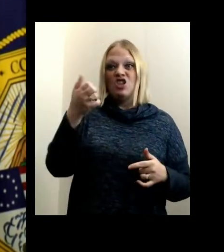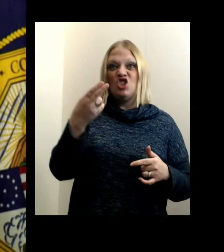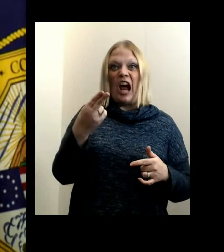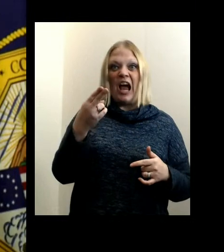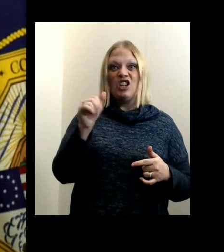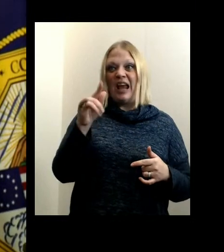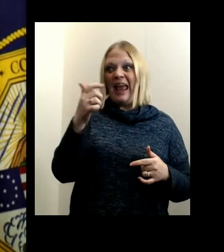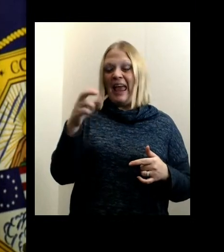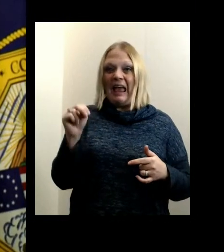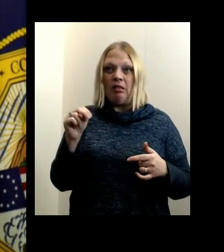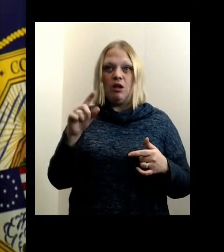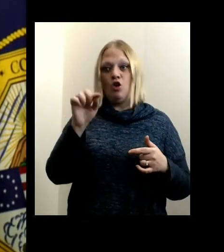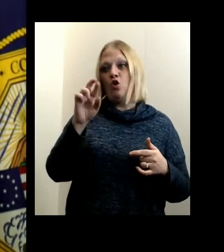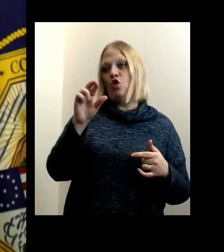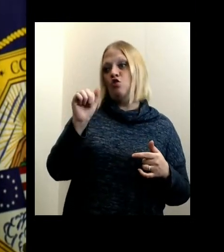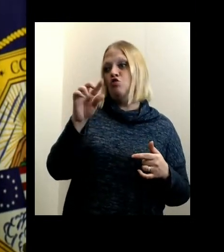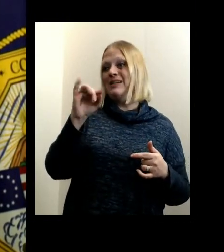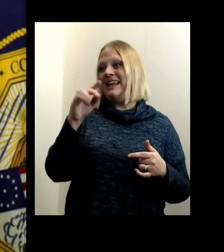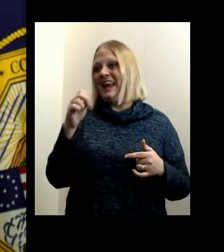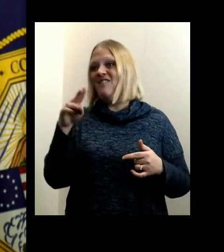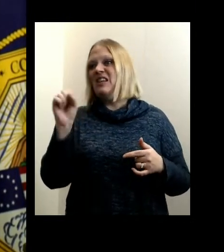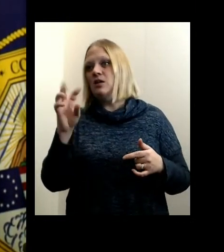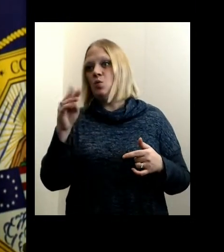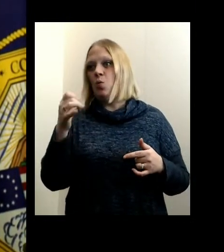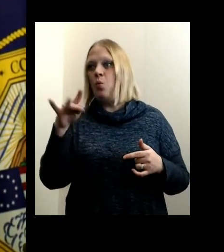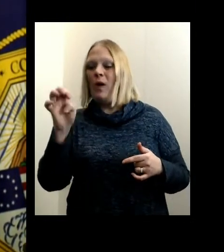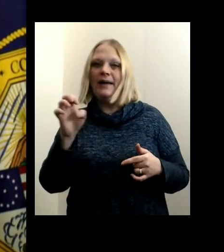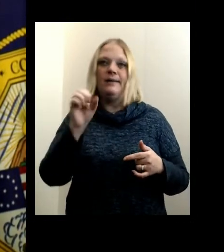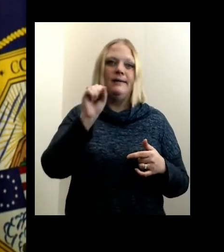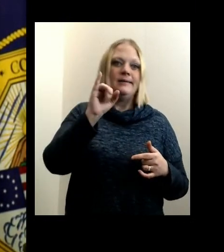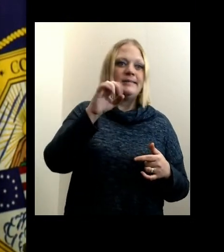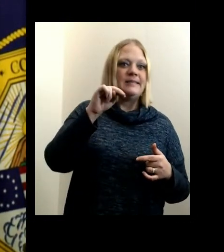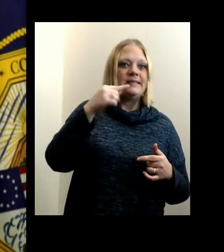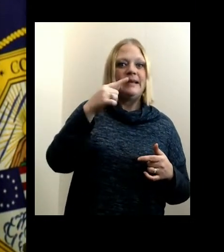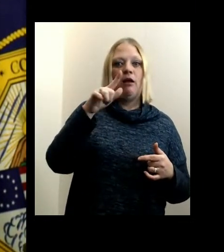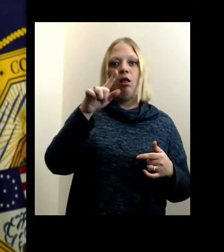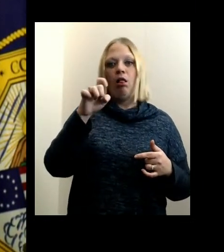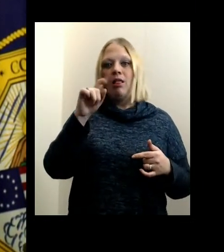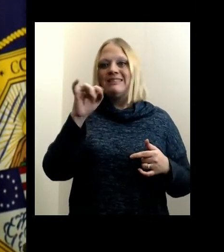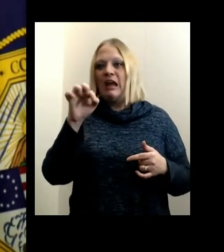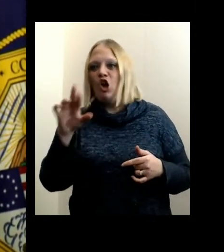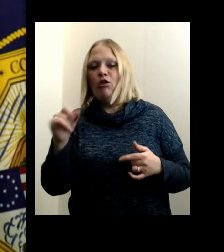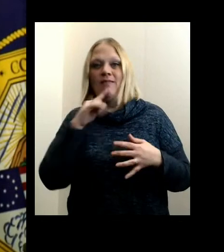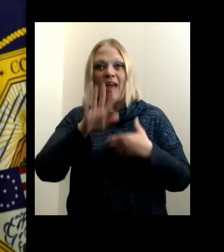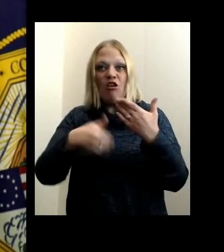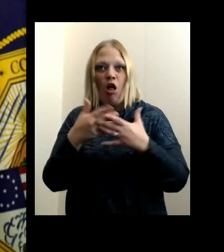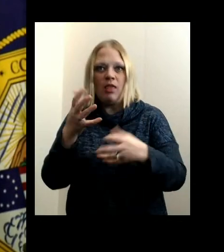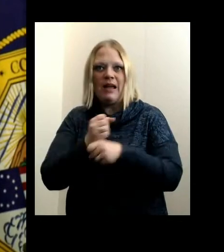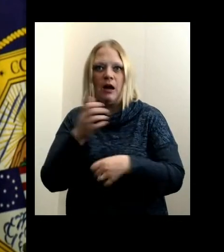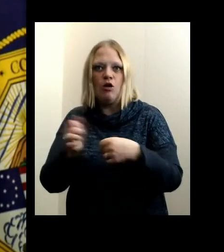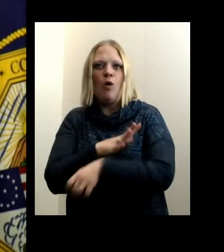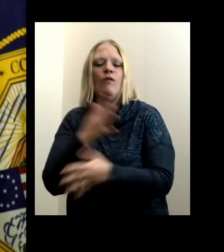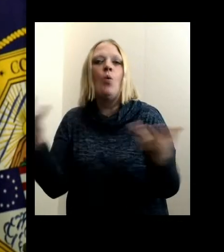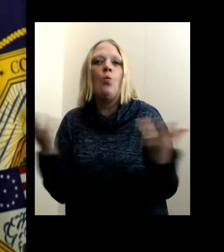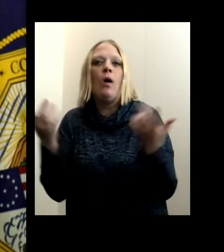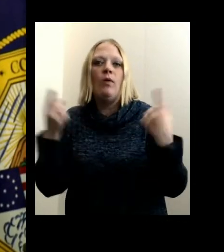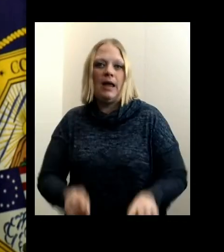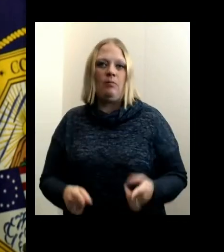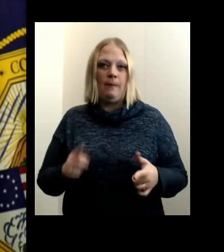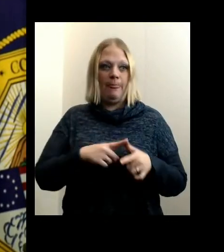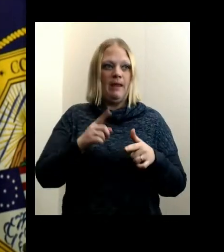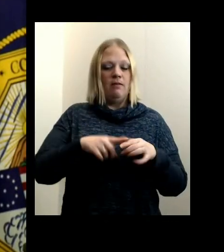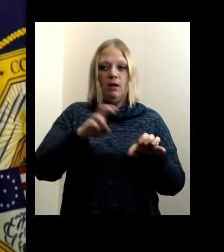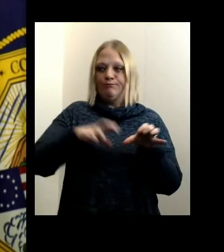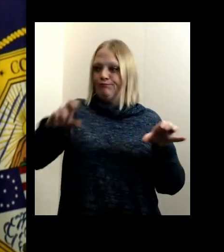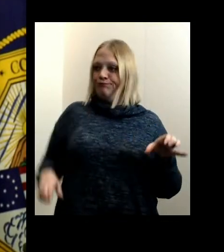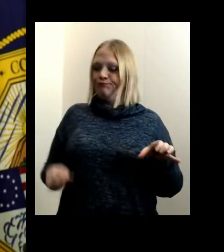or Tre'Davious White, or Devin Singletary, or any important player on the team? and they got COVID and they had to sit out a playoff game because they